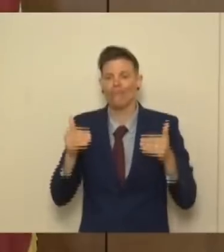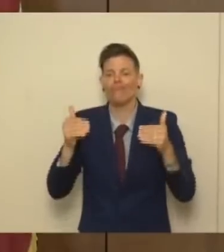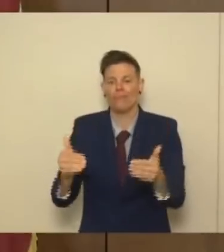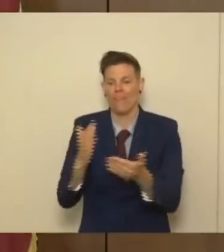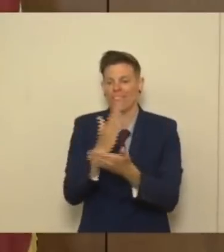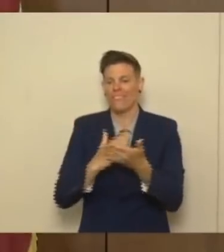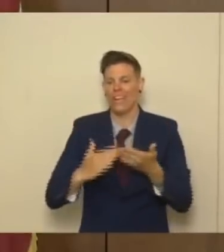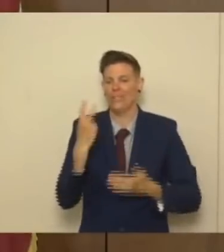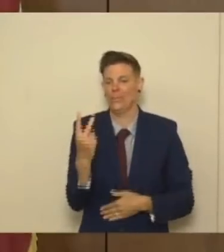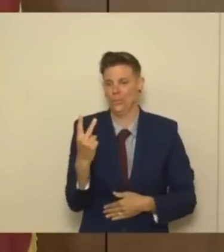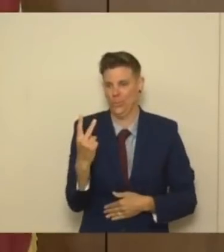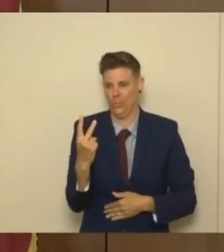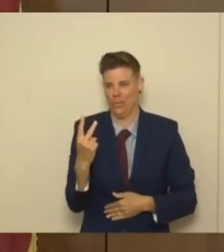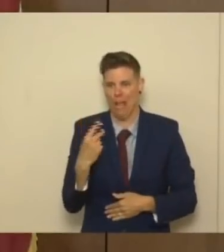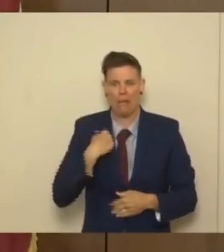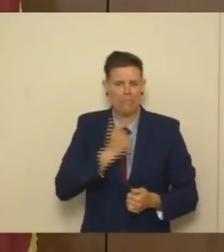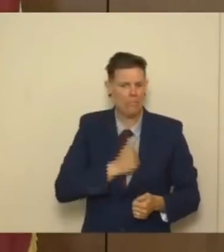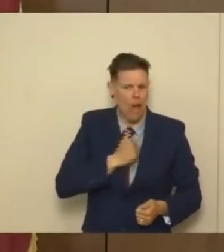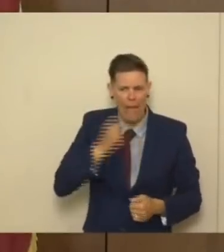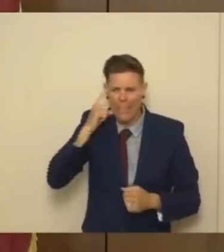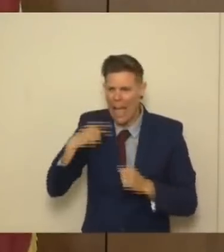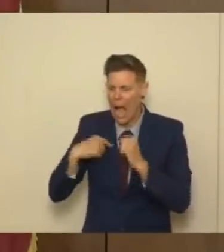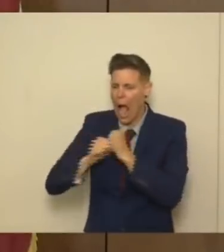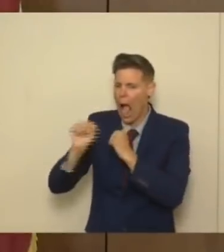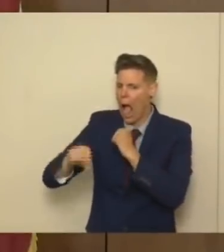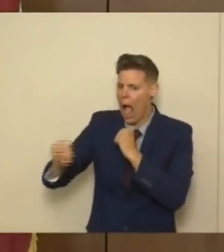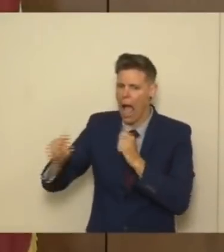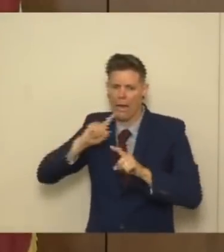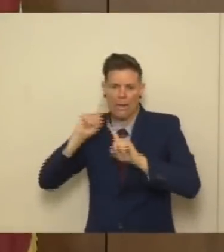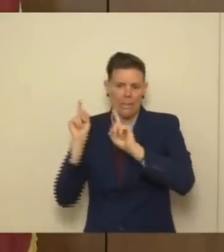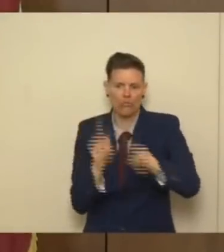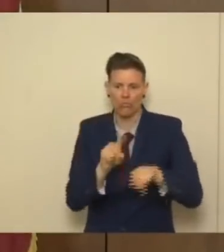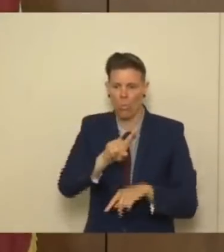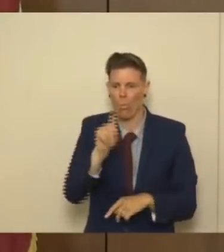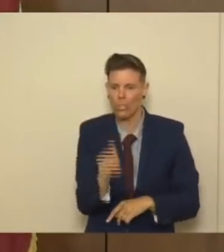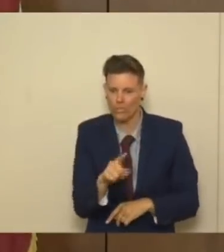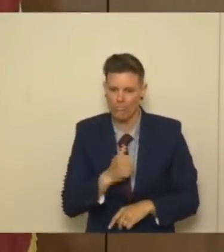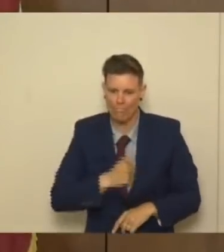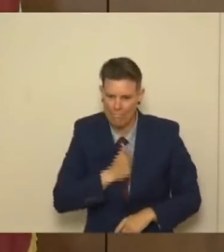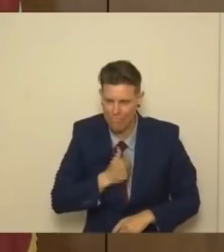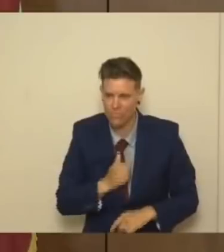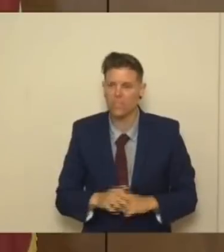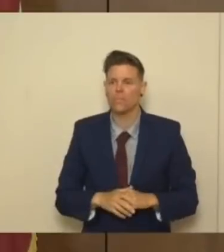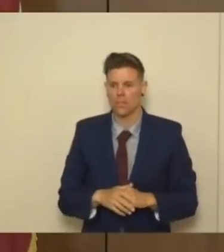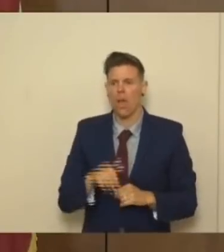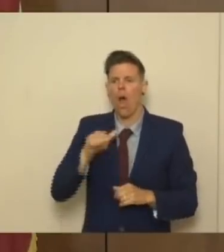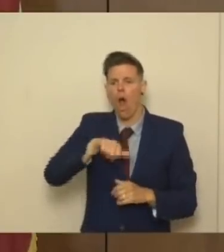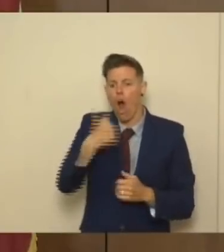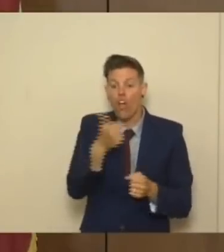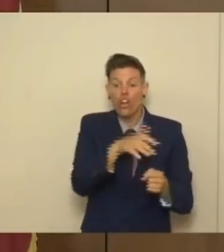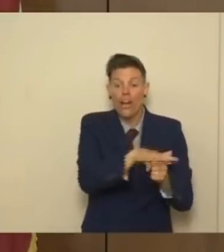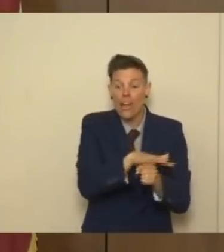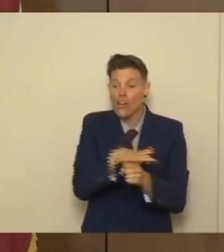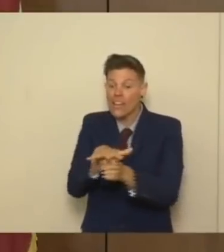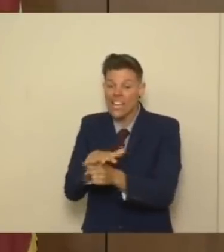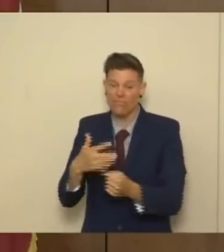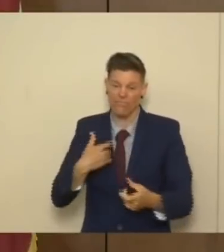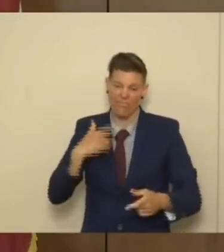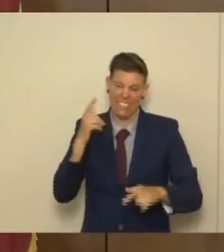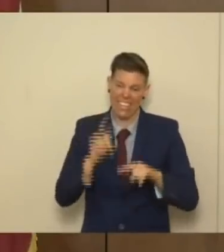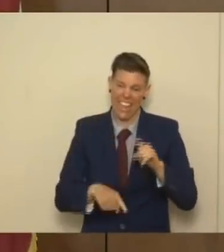thing is there are some areas that we don't have control over. That's what's going on in other states. And if those other states don't